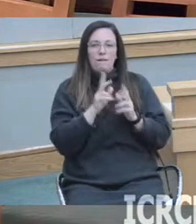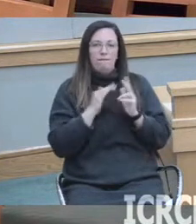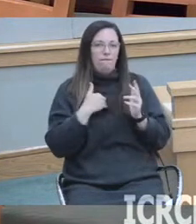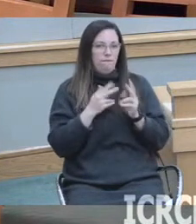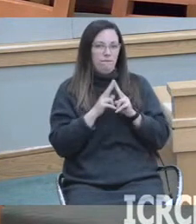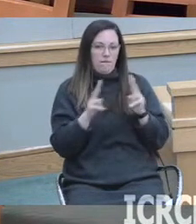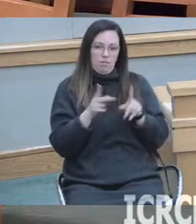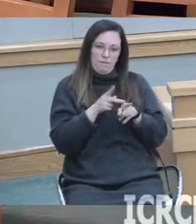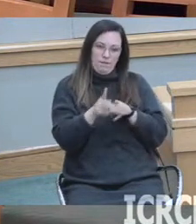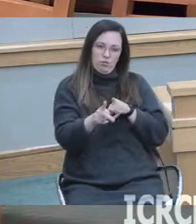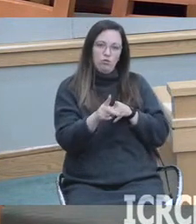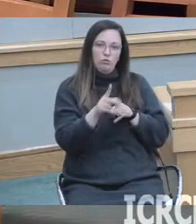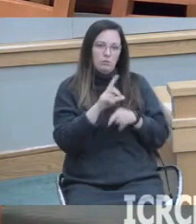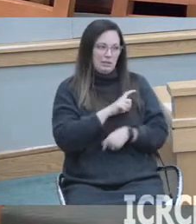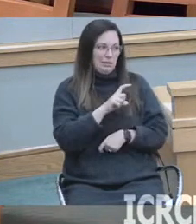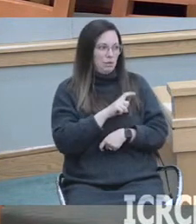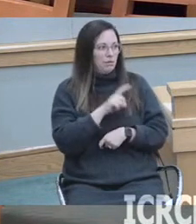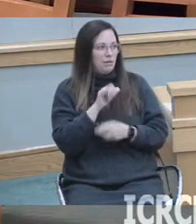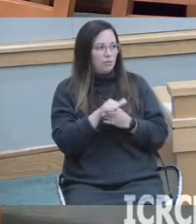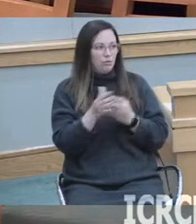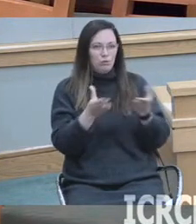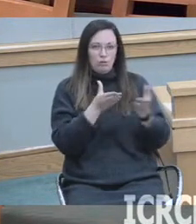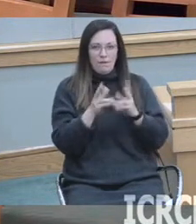department that served the village well during all this.